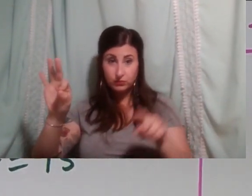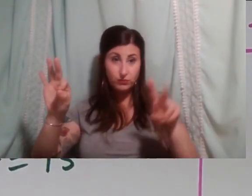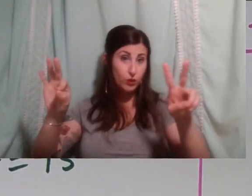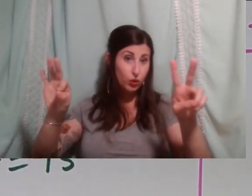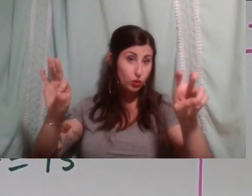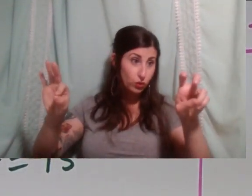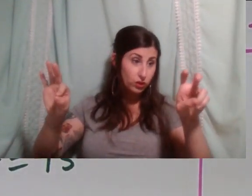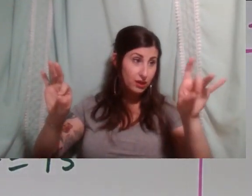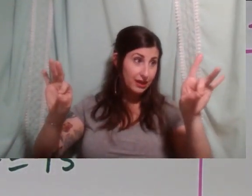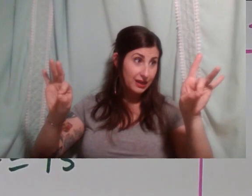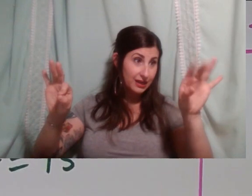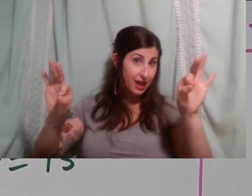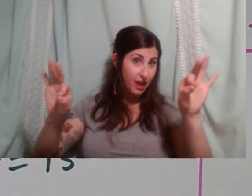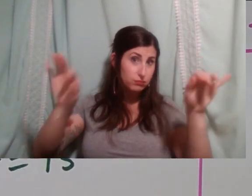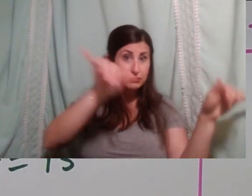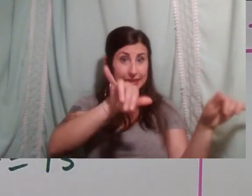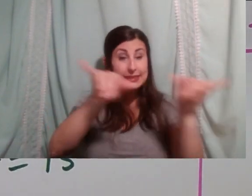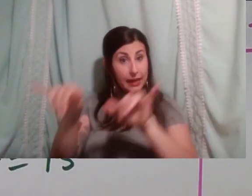does equal